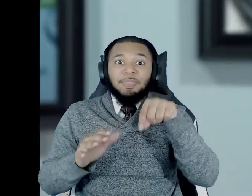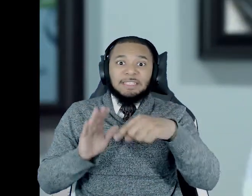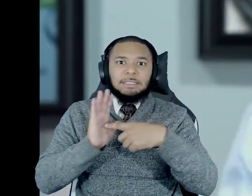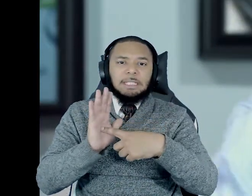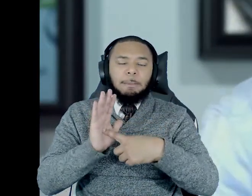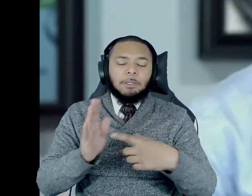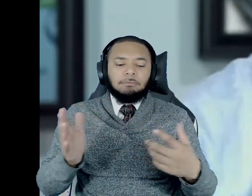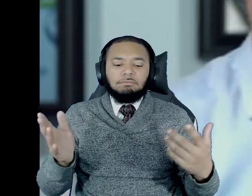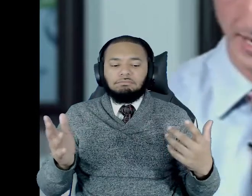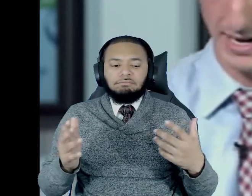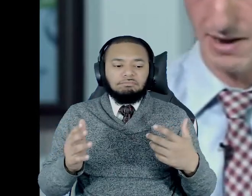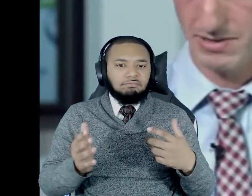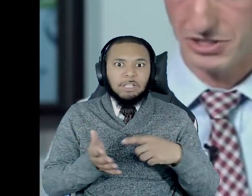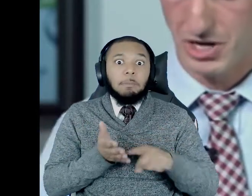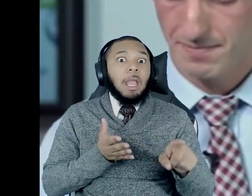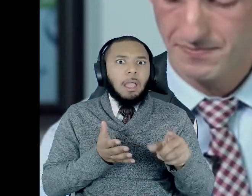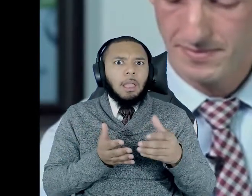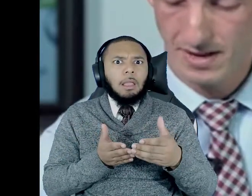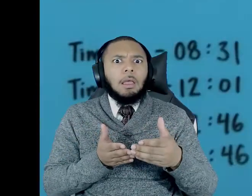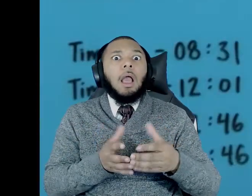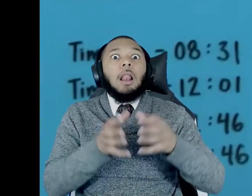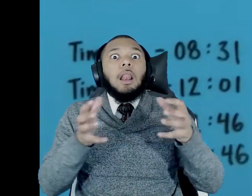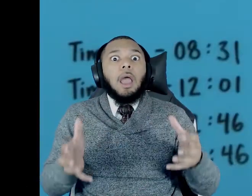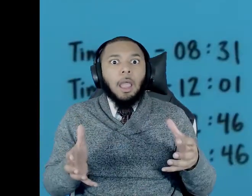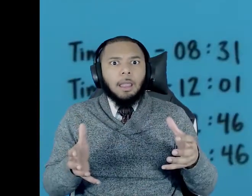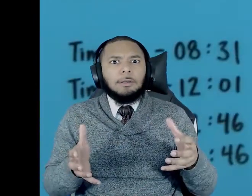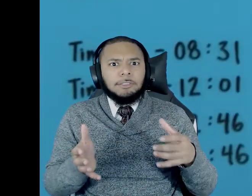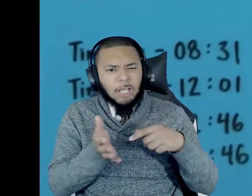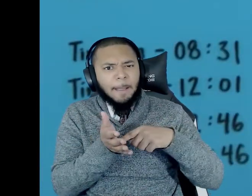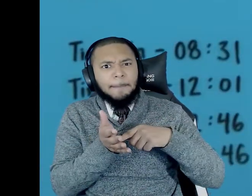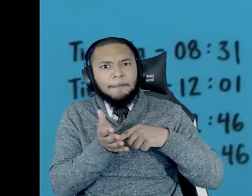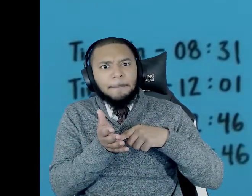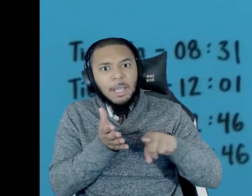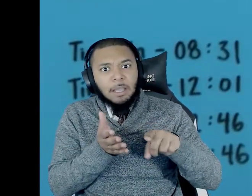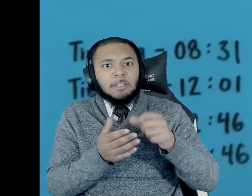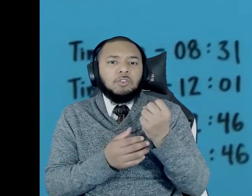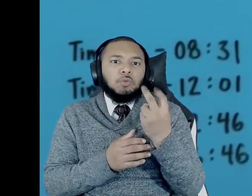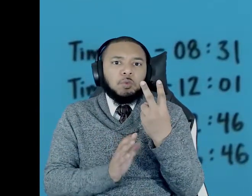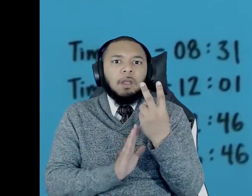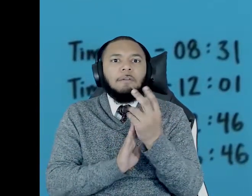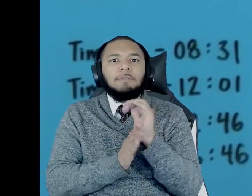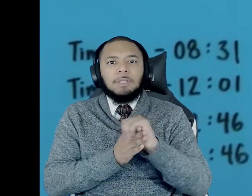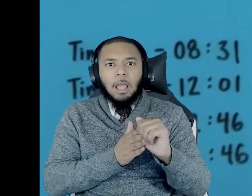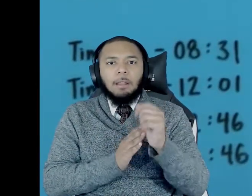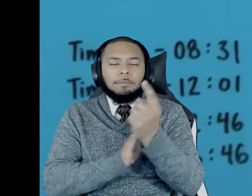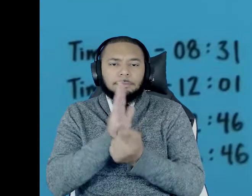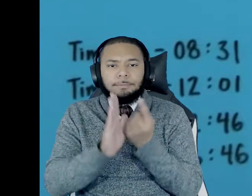has a relatively high-paying hourly job of $12 an hour.